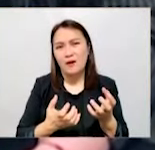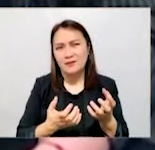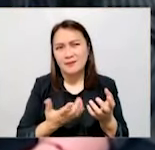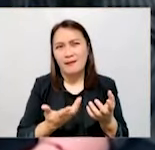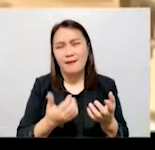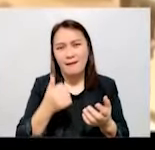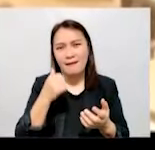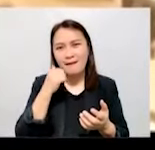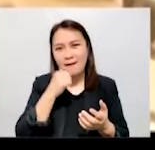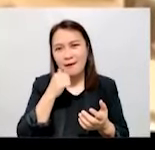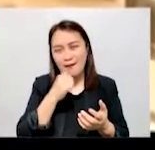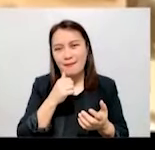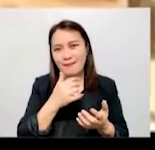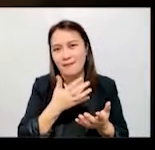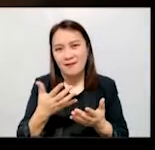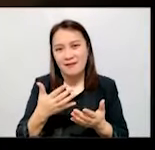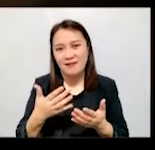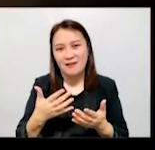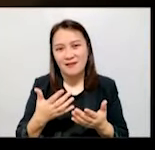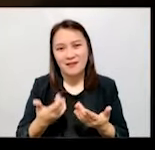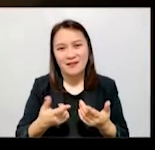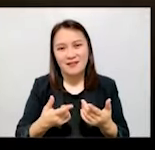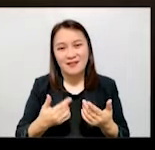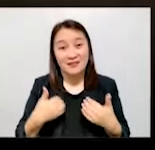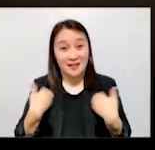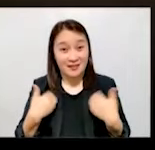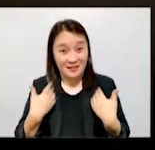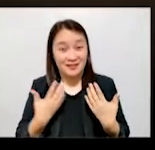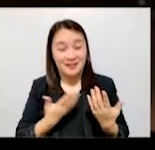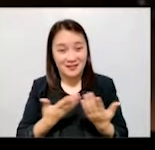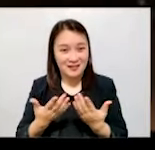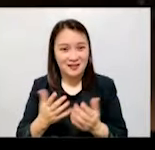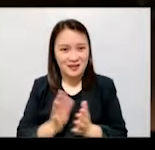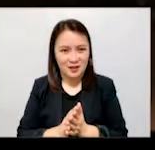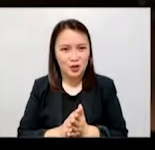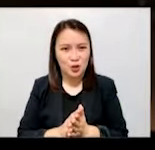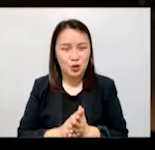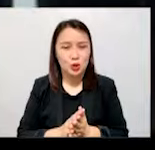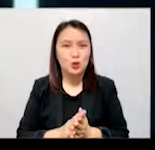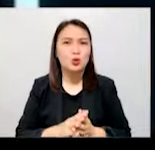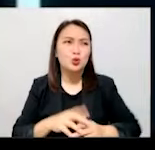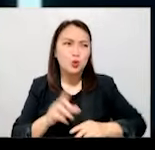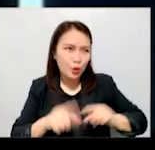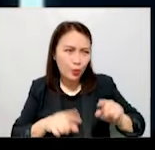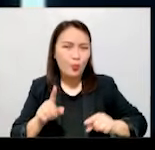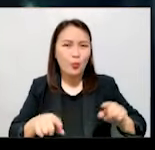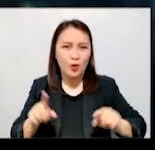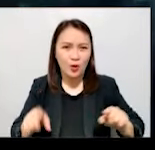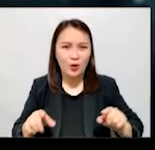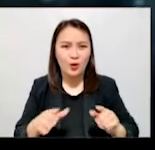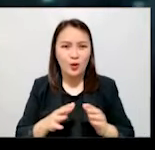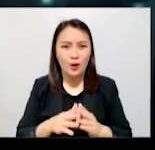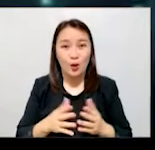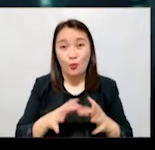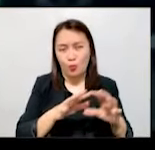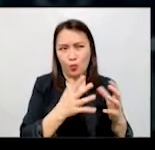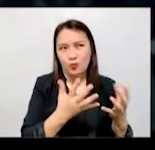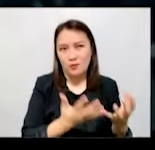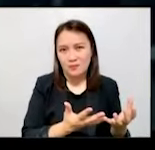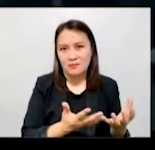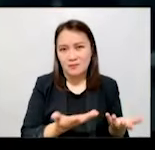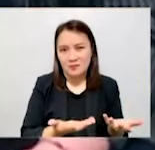diverse group to reflect our world, as Annabeth said, and then the world of